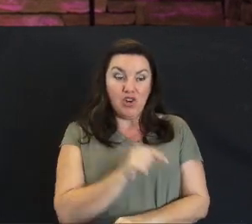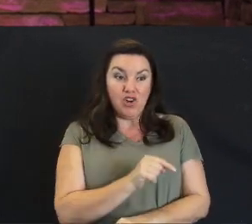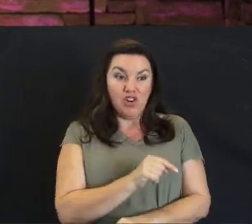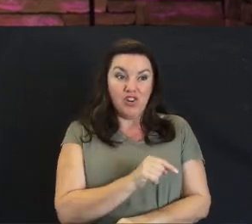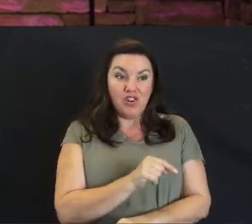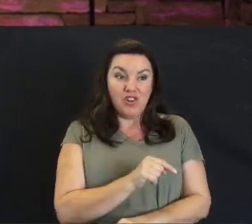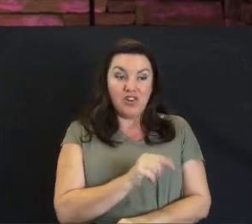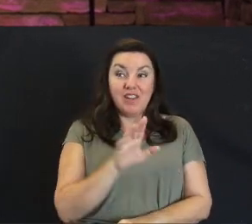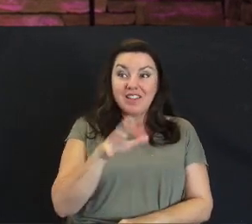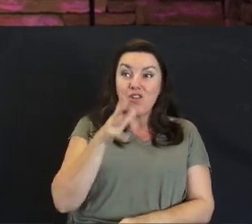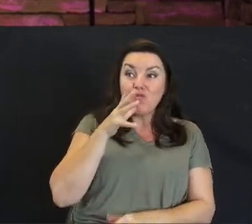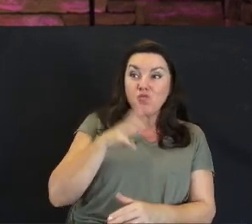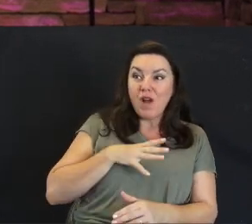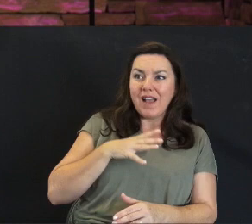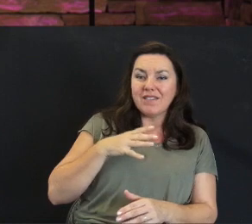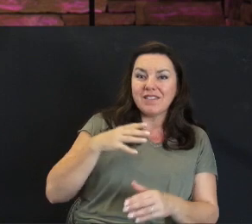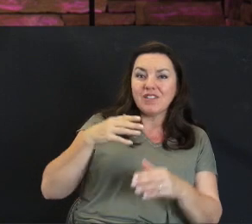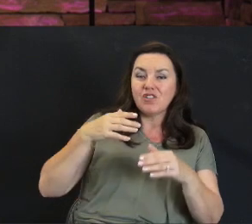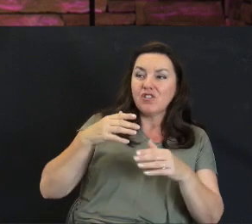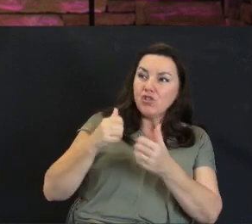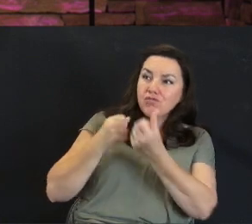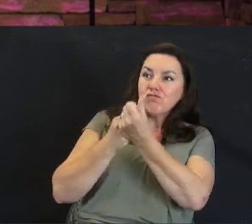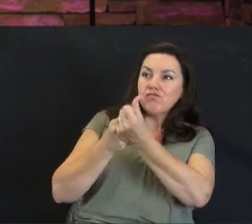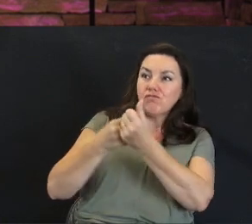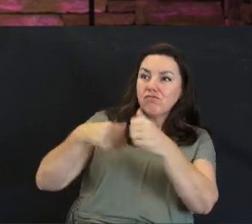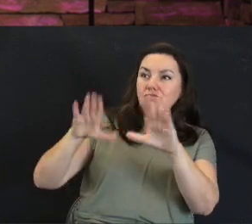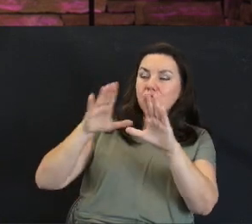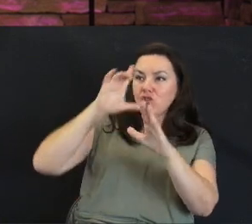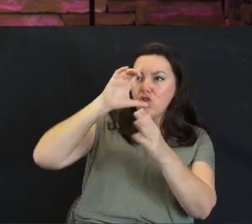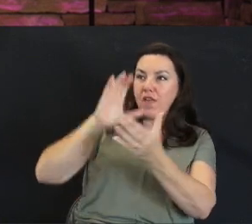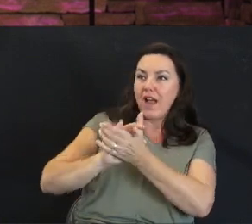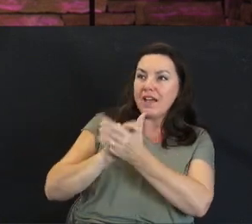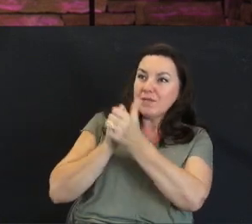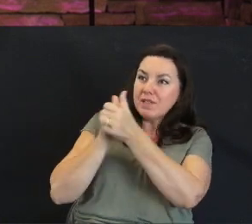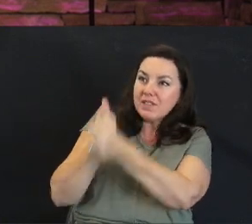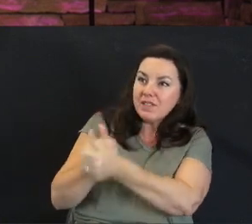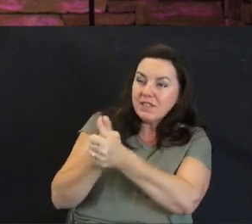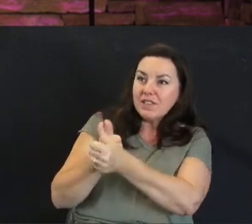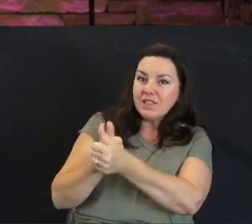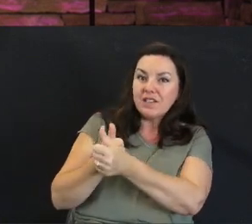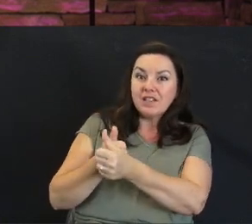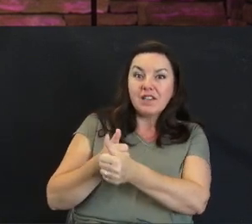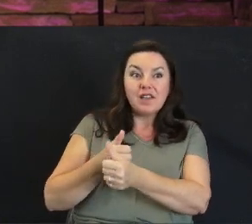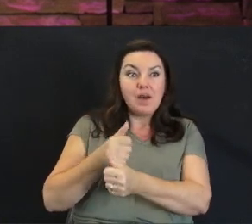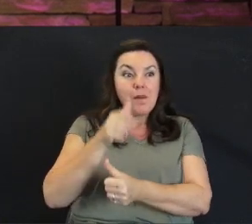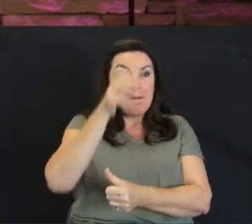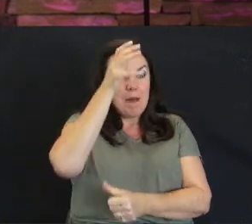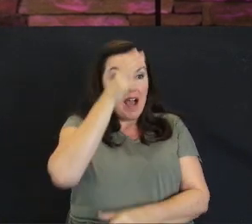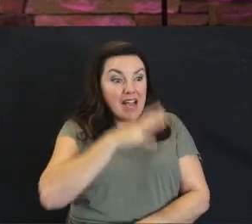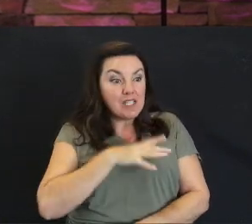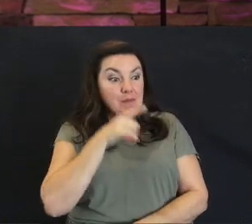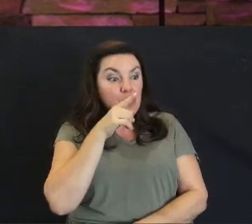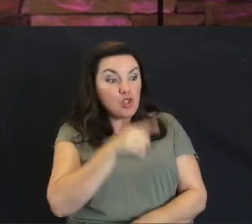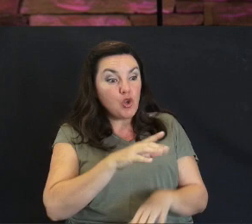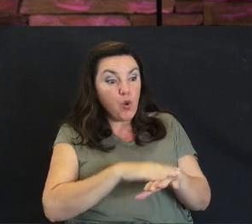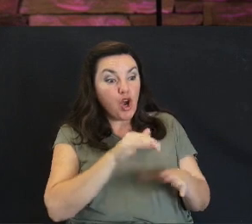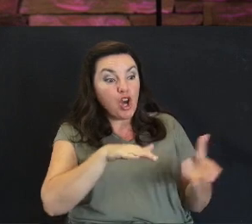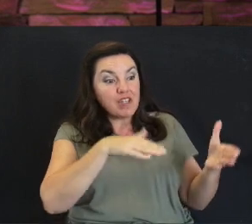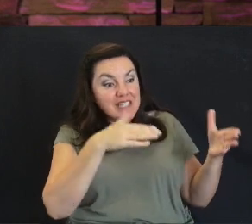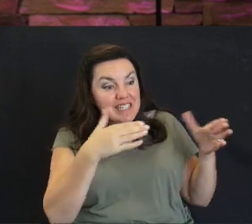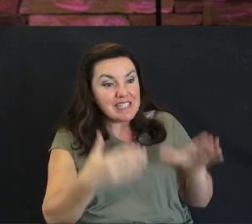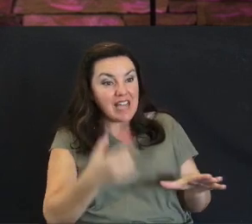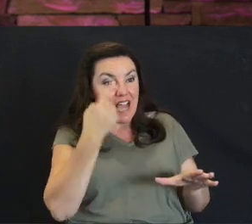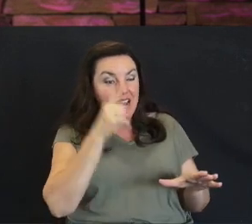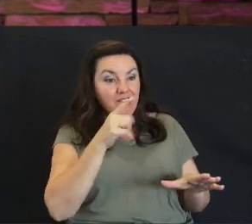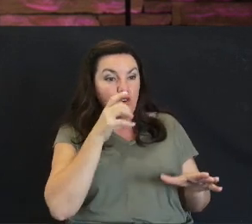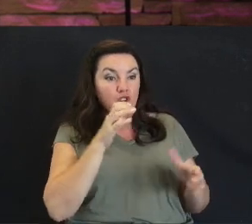Wives You are called To submit to your husbands But men You are called To die for your wives Amen You